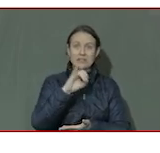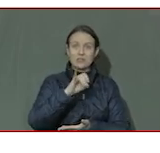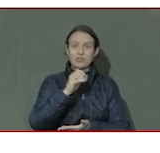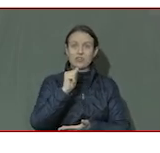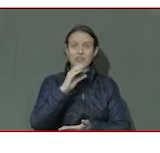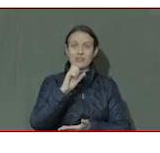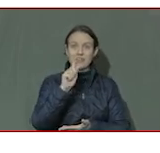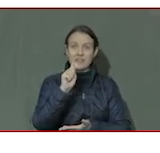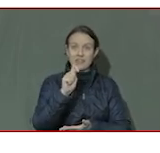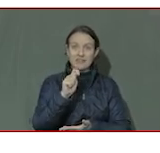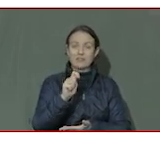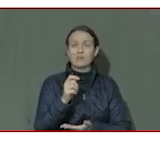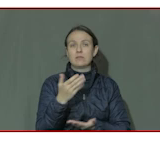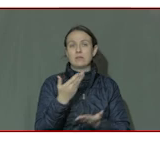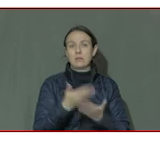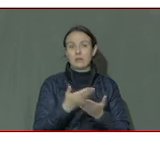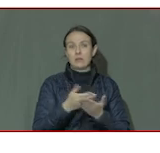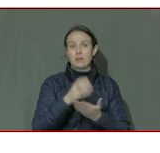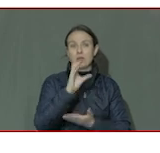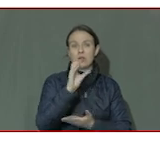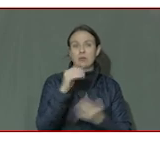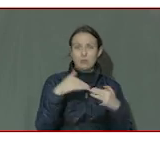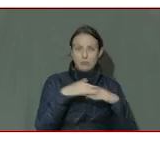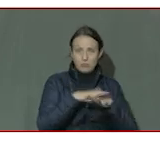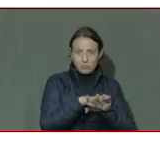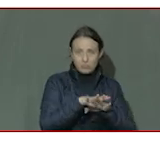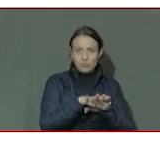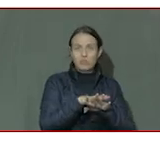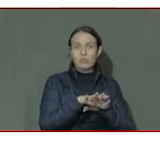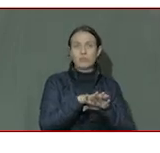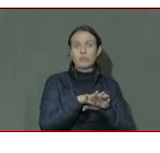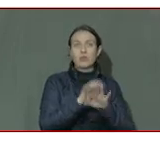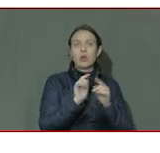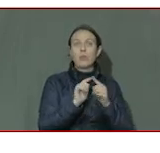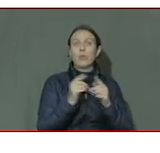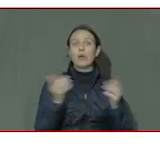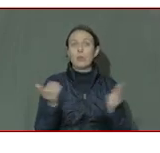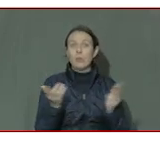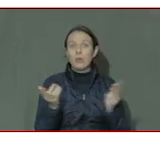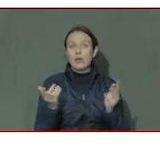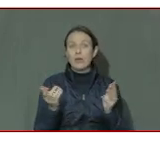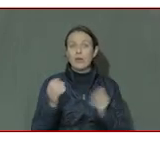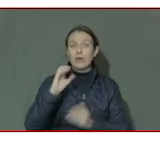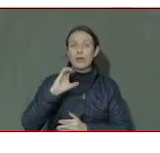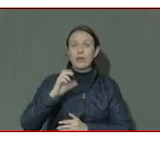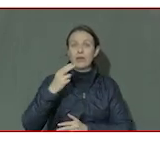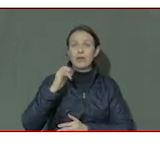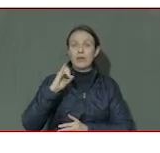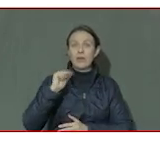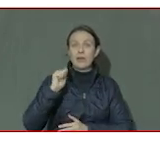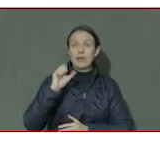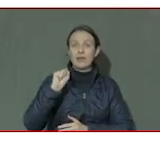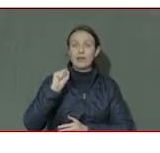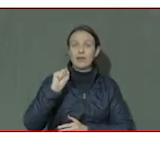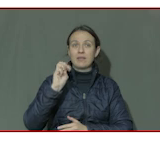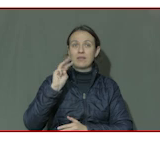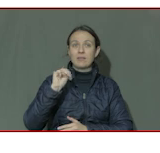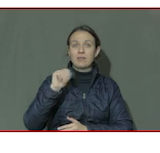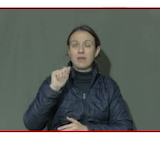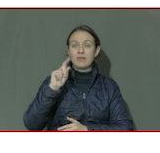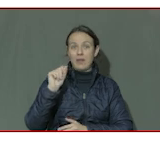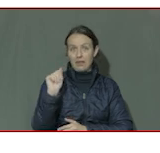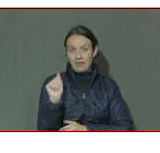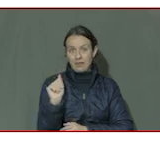chromatids overlap at the point called what? The chiasma or the chiasmata.